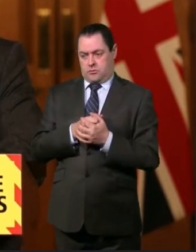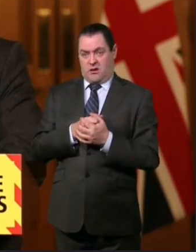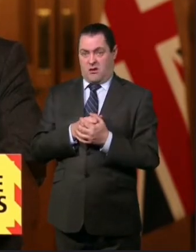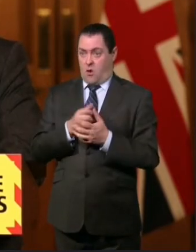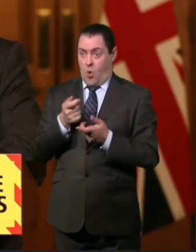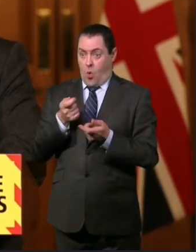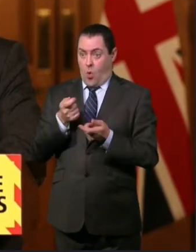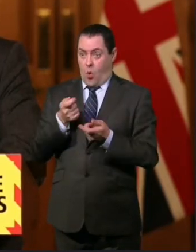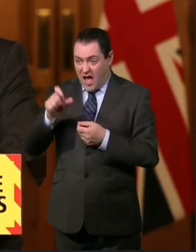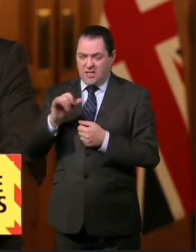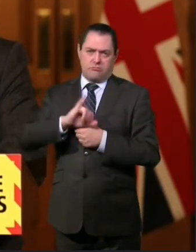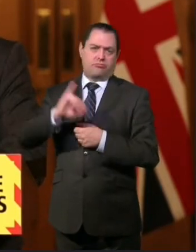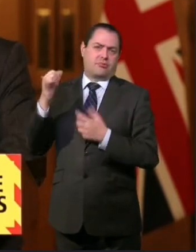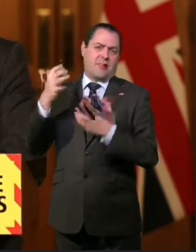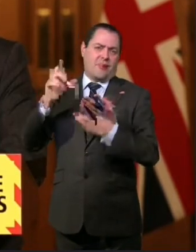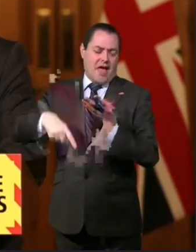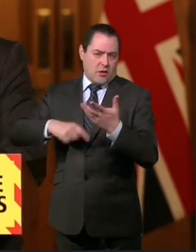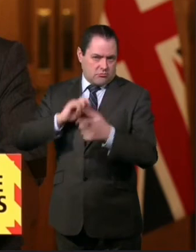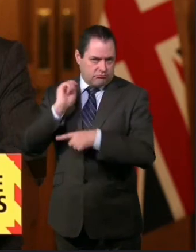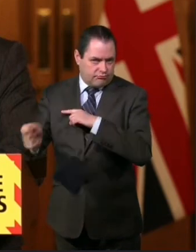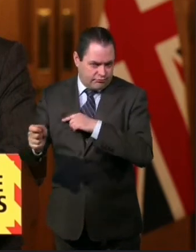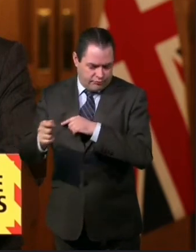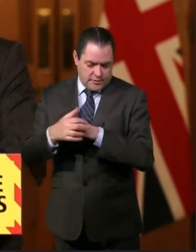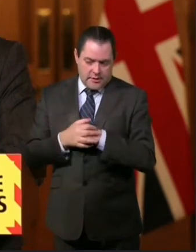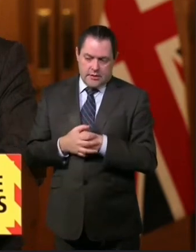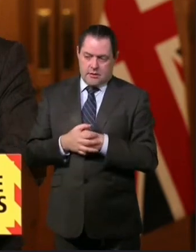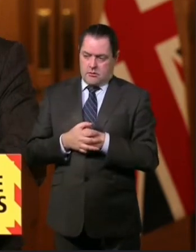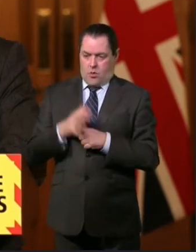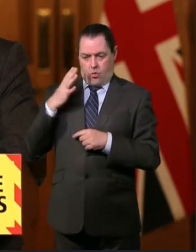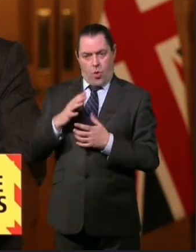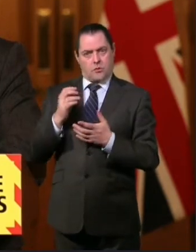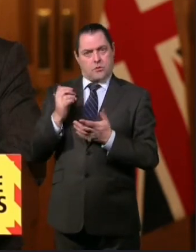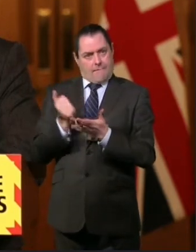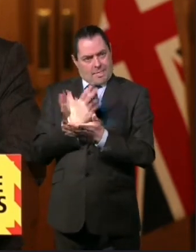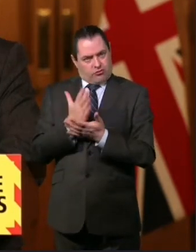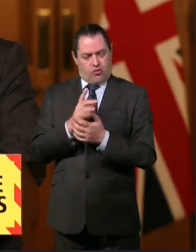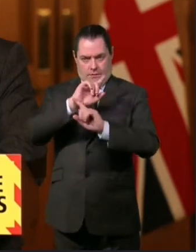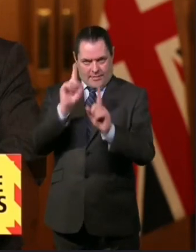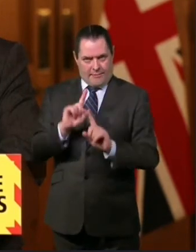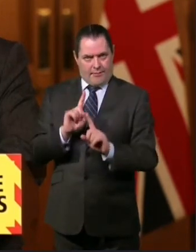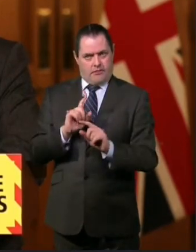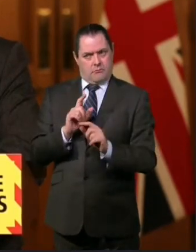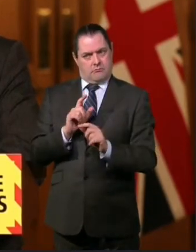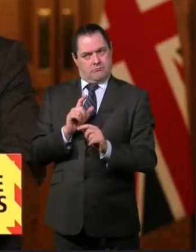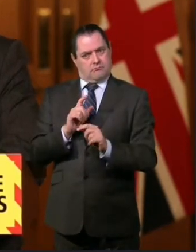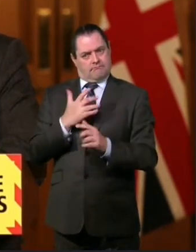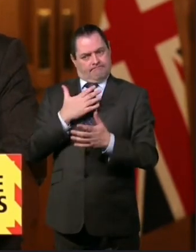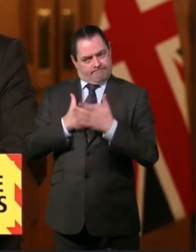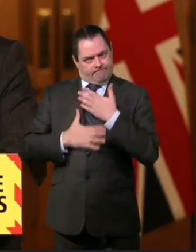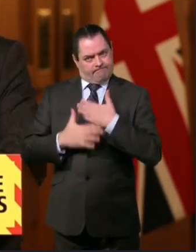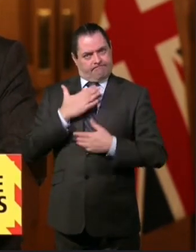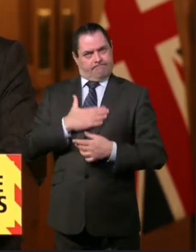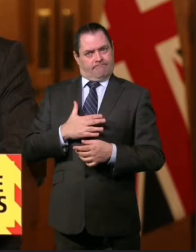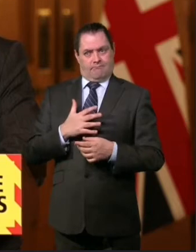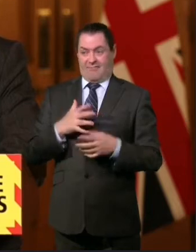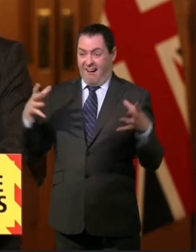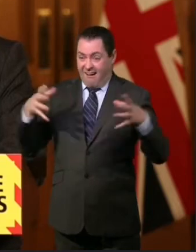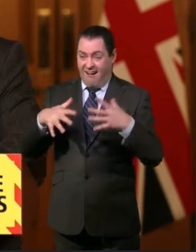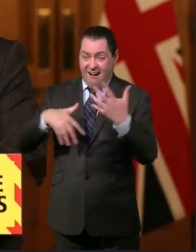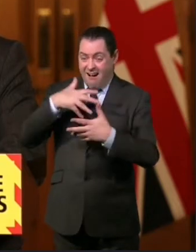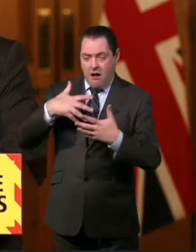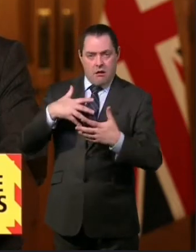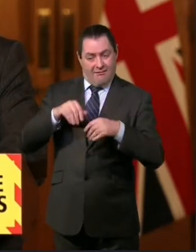engage in activities that would mean mass transmission of the disease, or substantial transmission of the disease. But it depends on all